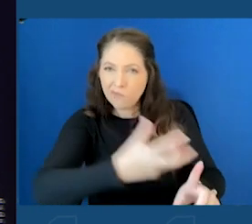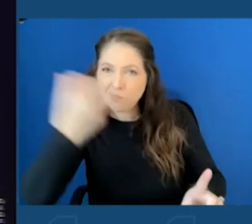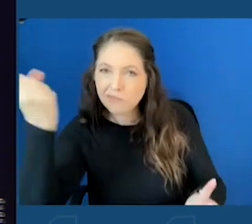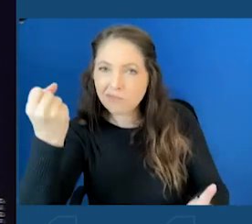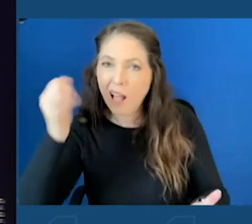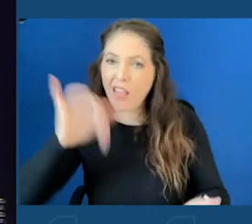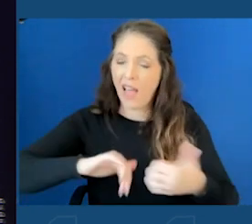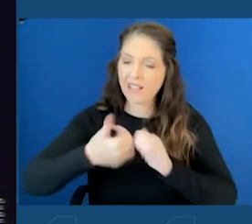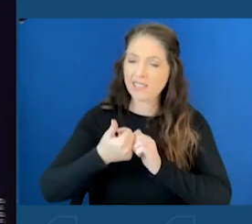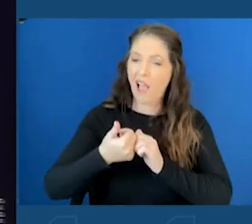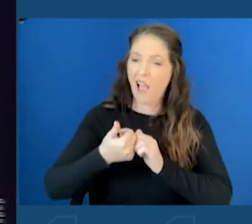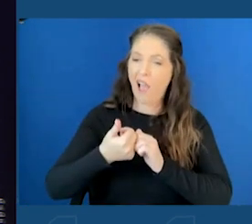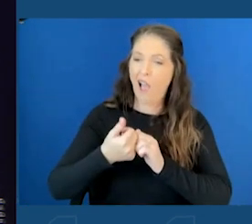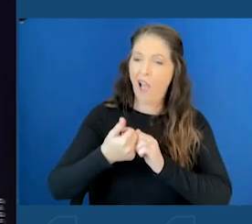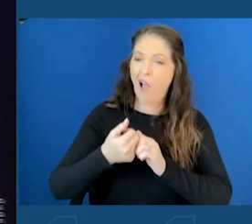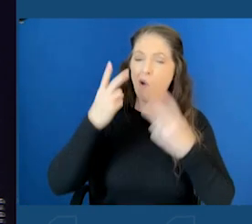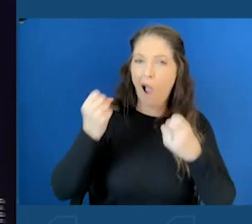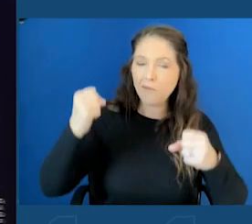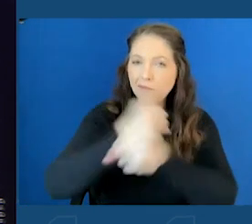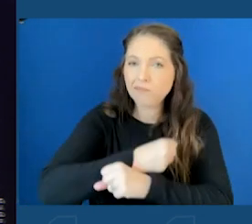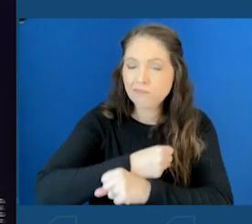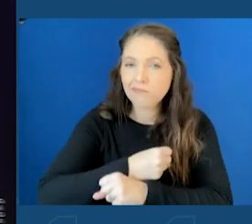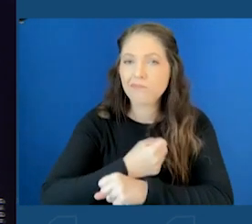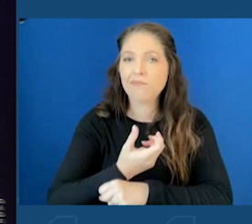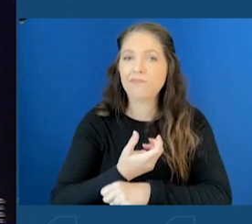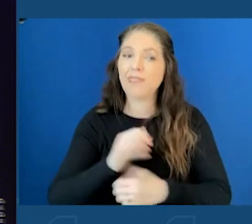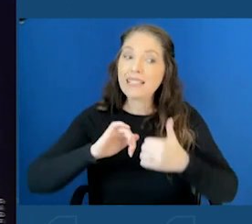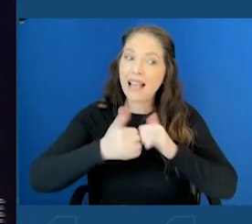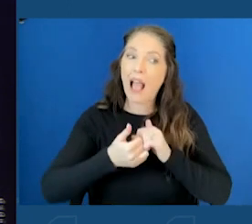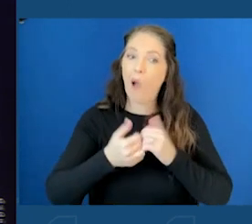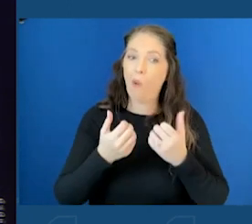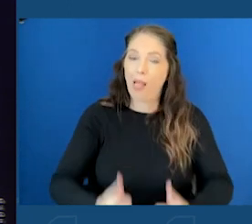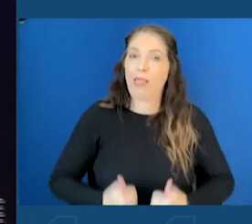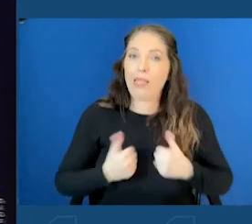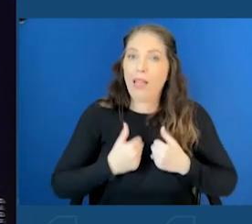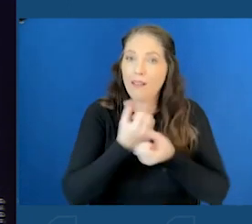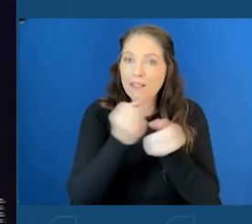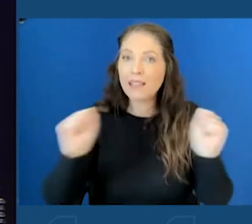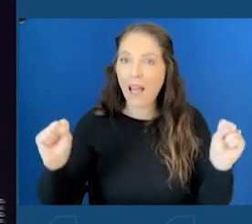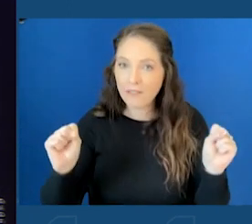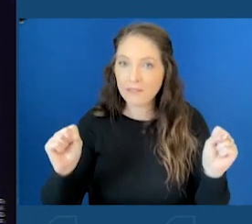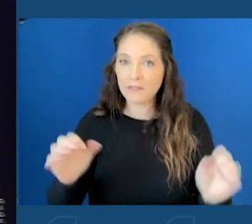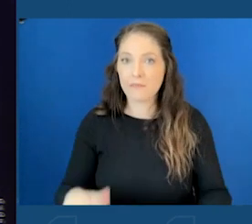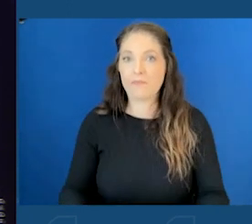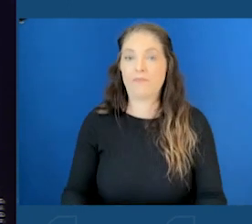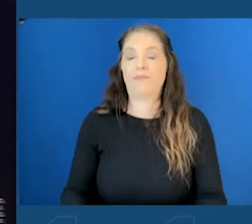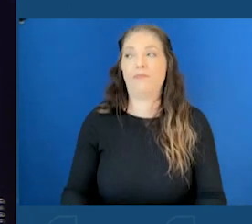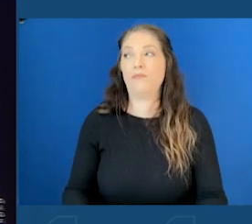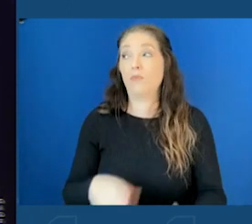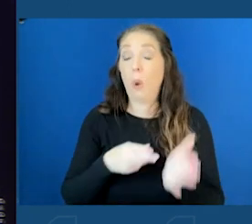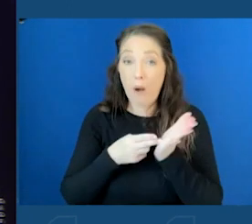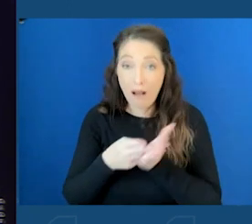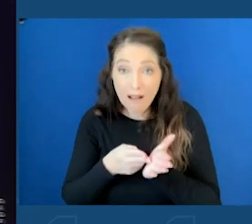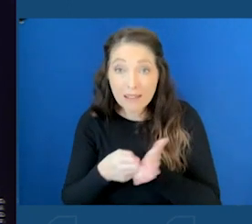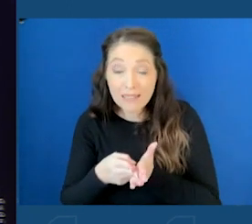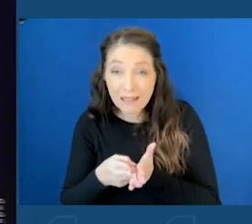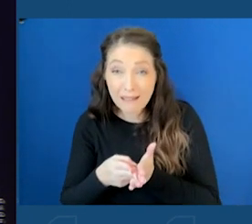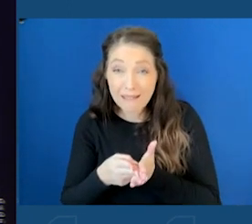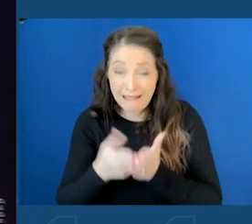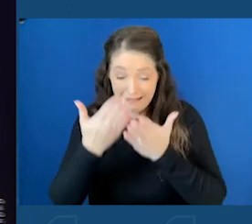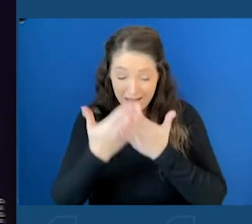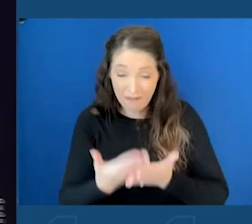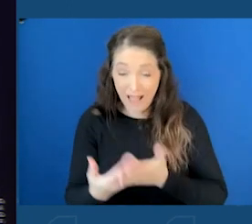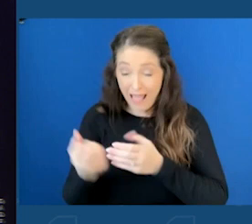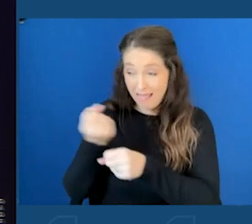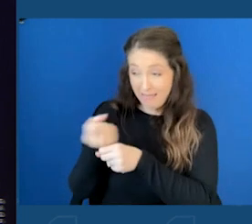save lives. And I'm absolutely staggered by the fact that in the last year alone,